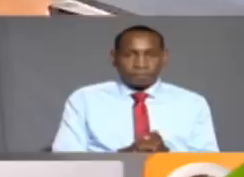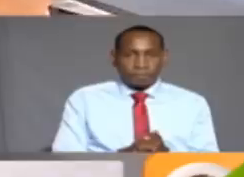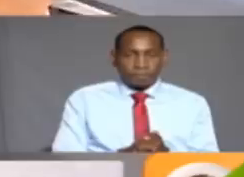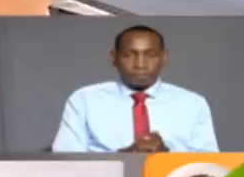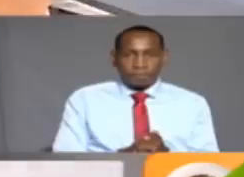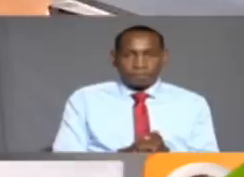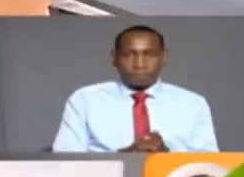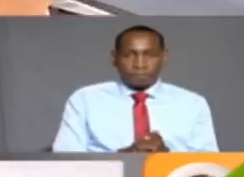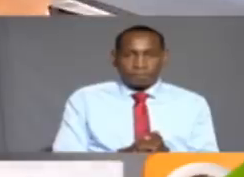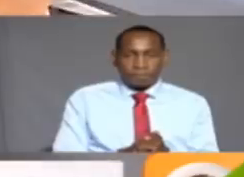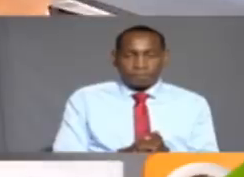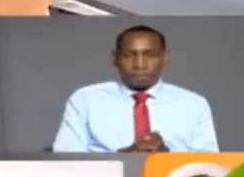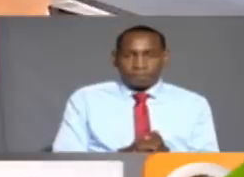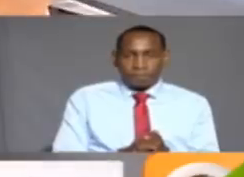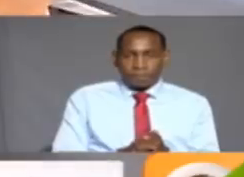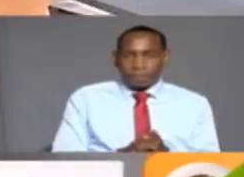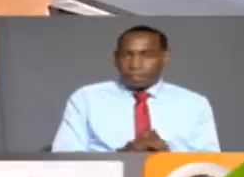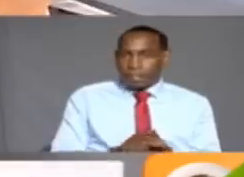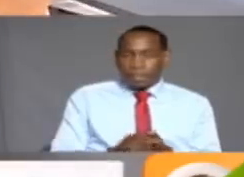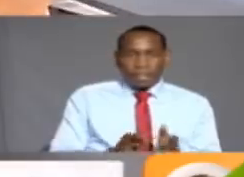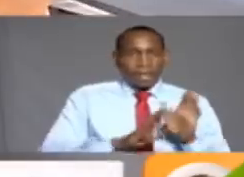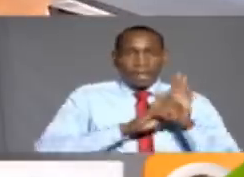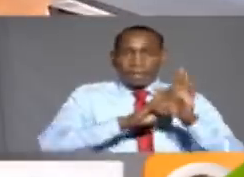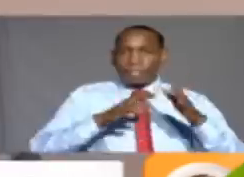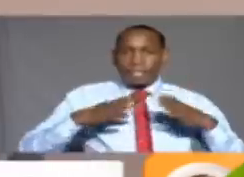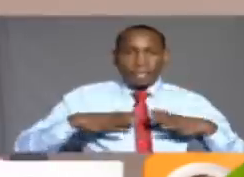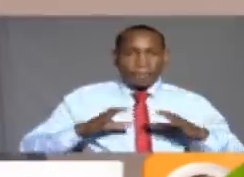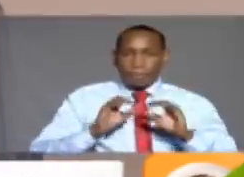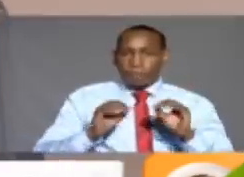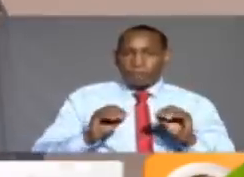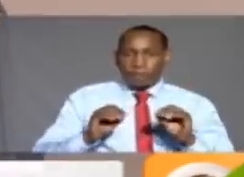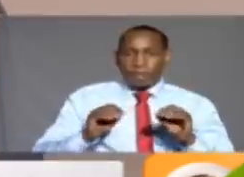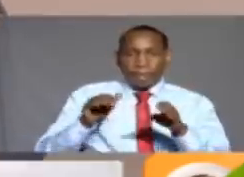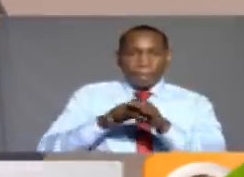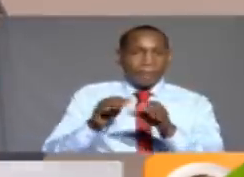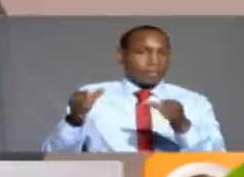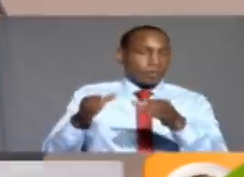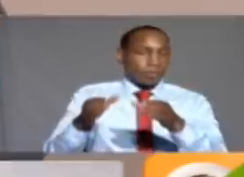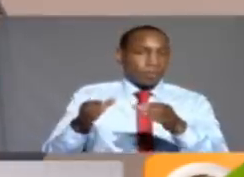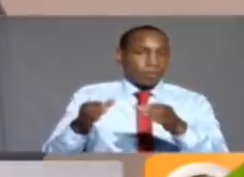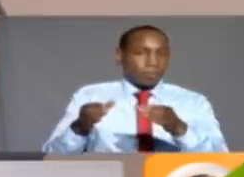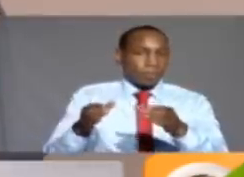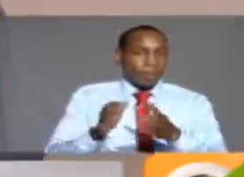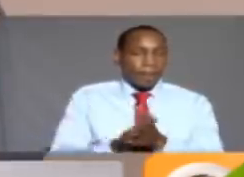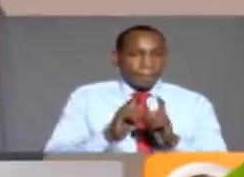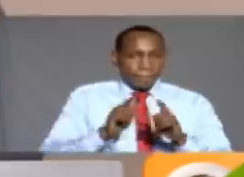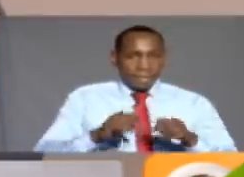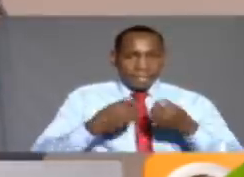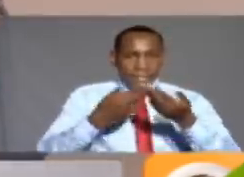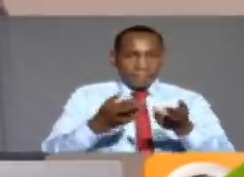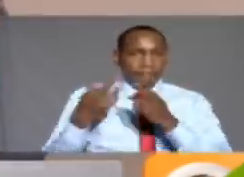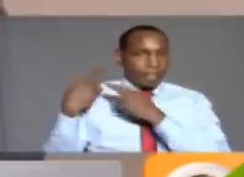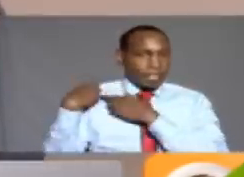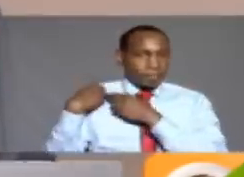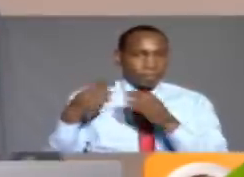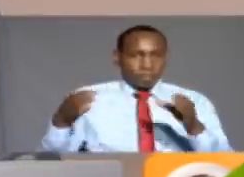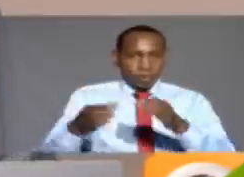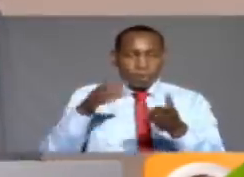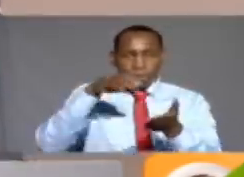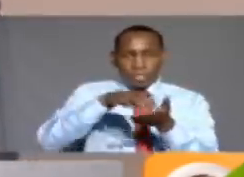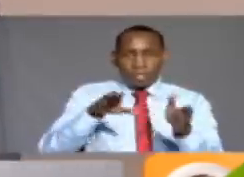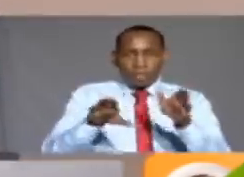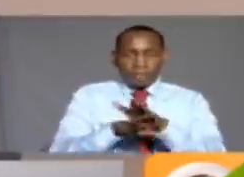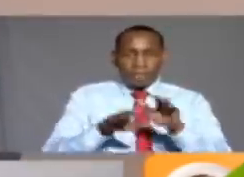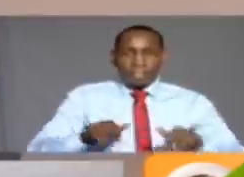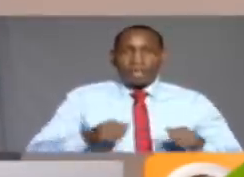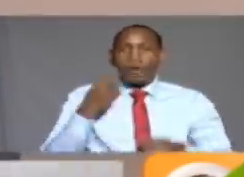person who is elected. It does, because he does not speak for the people, the members of the party. But you have entrusted him with the party position of vice